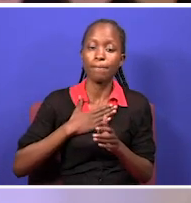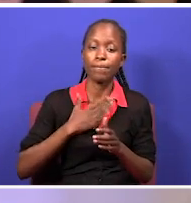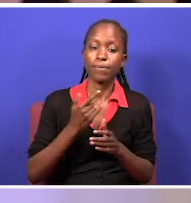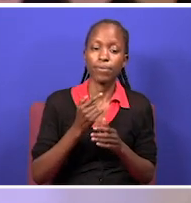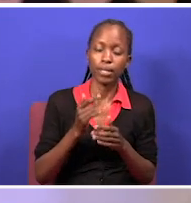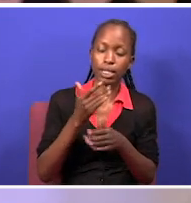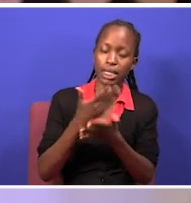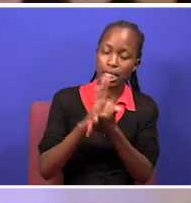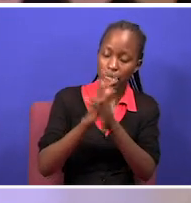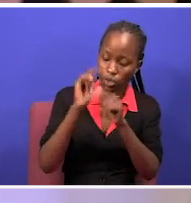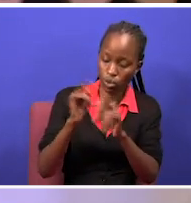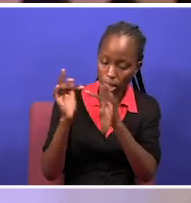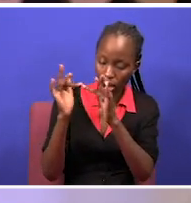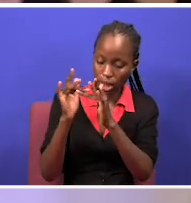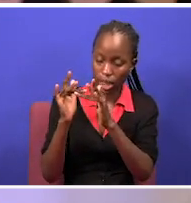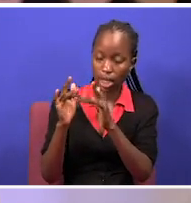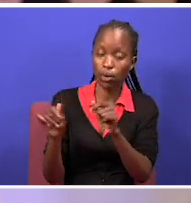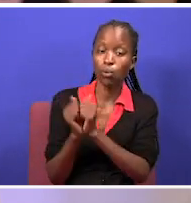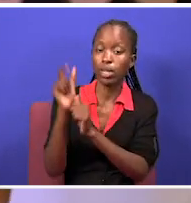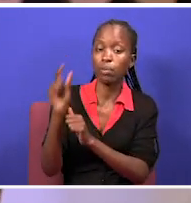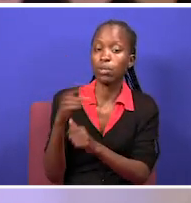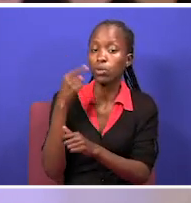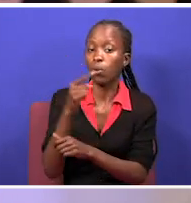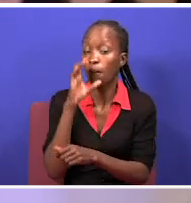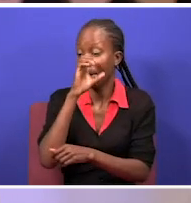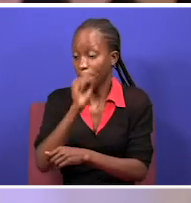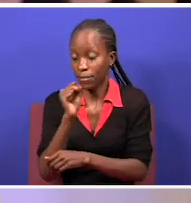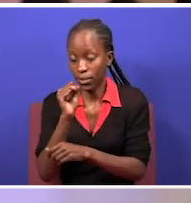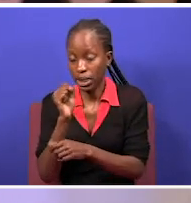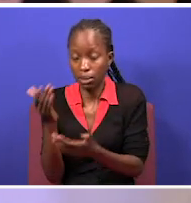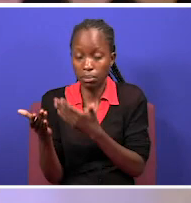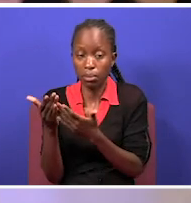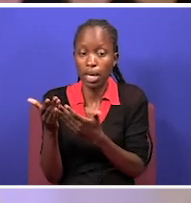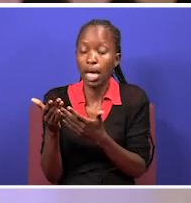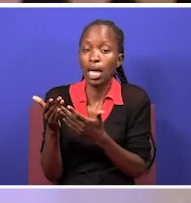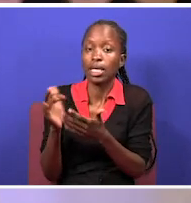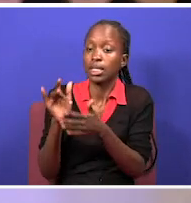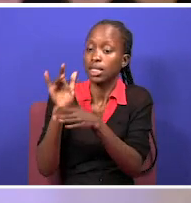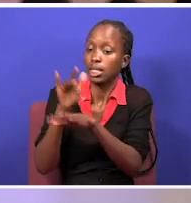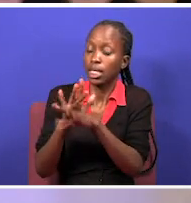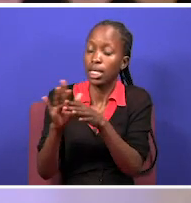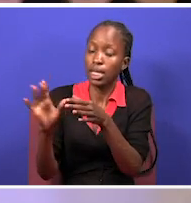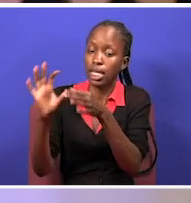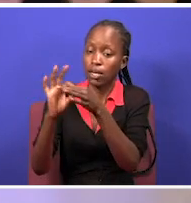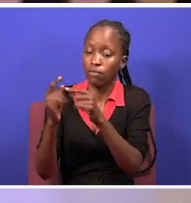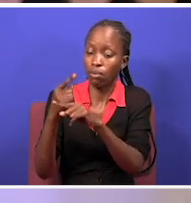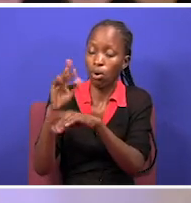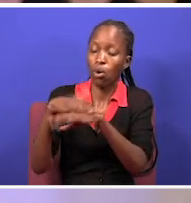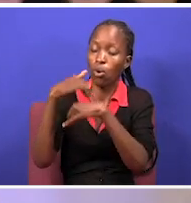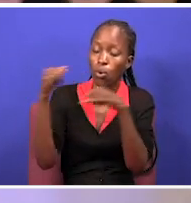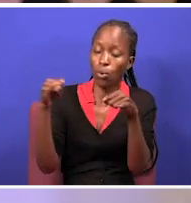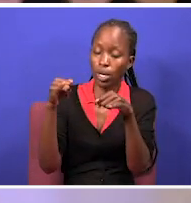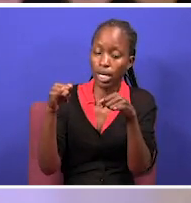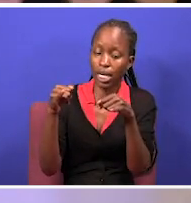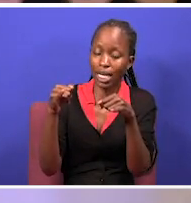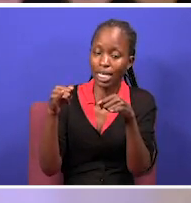link for today's service online with someone who may have missed it. Send the link from our online channels on YouTube